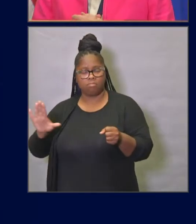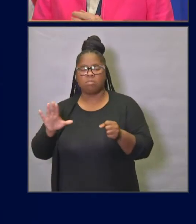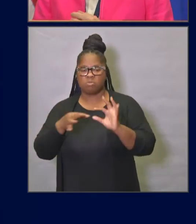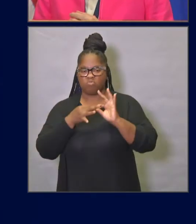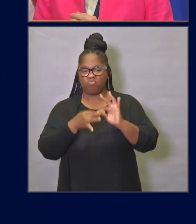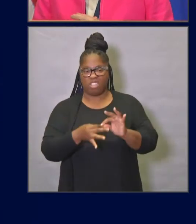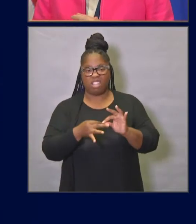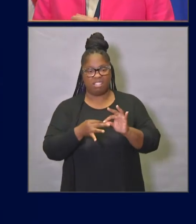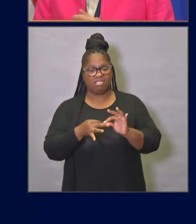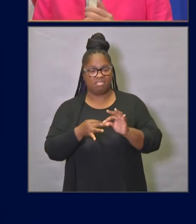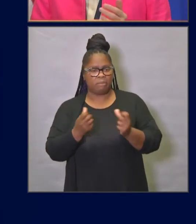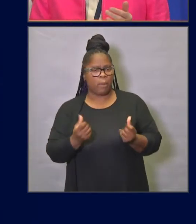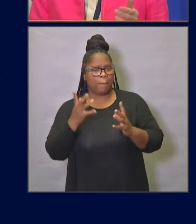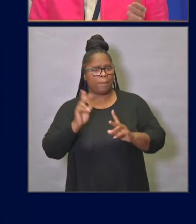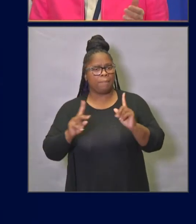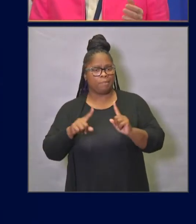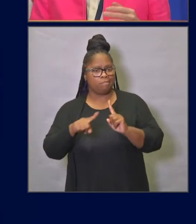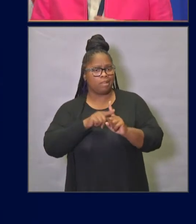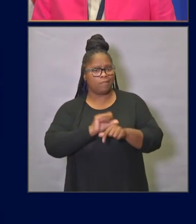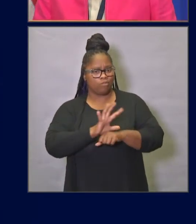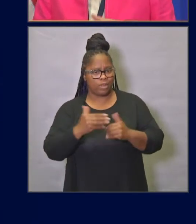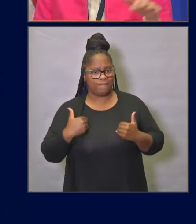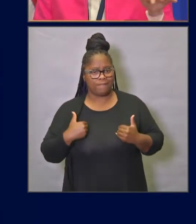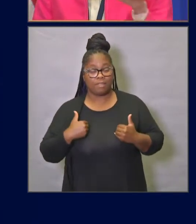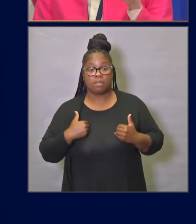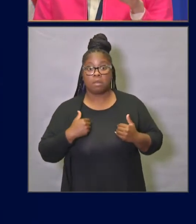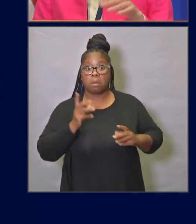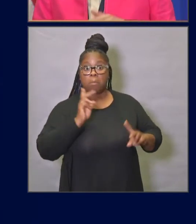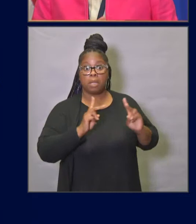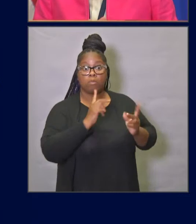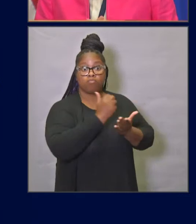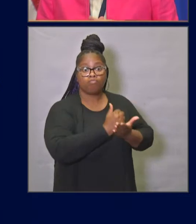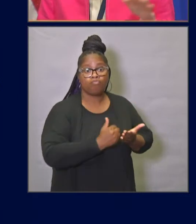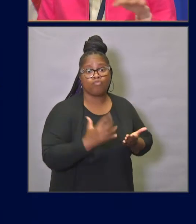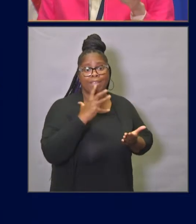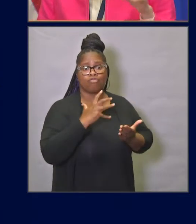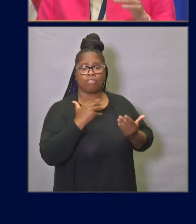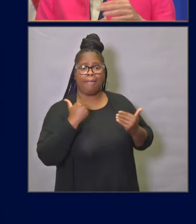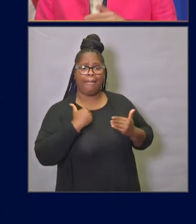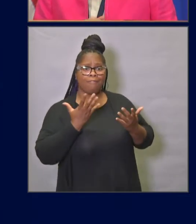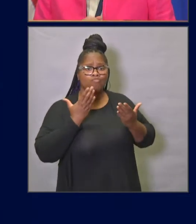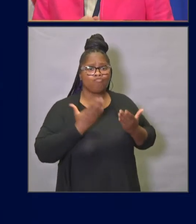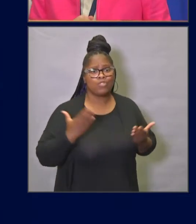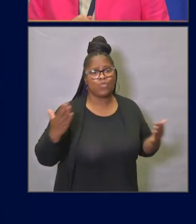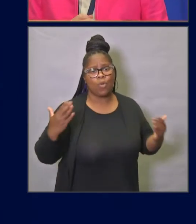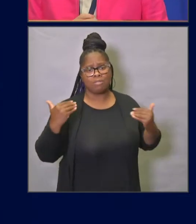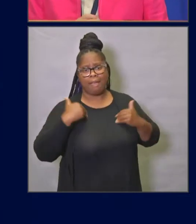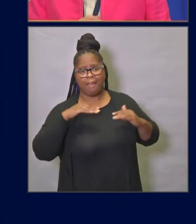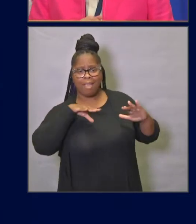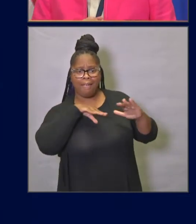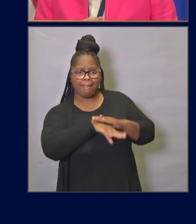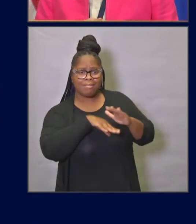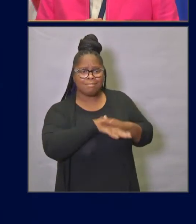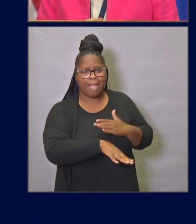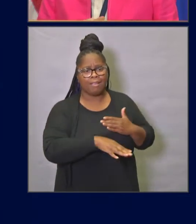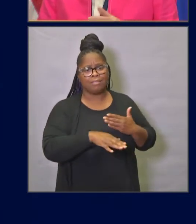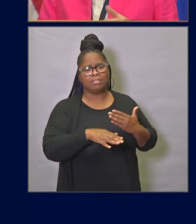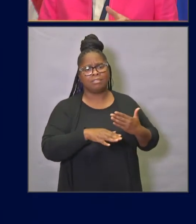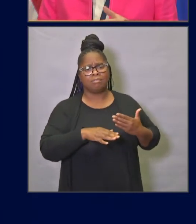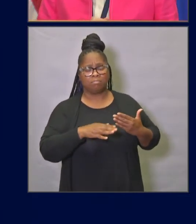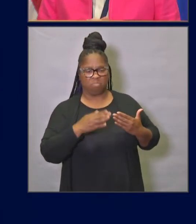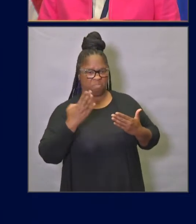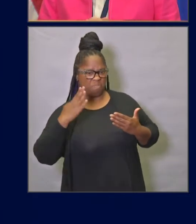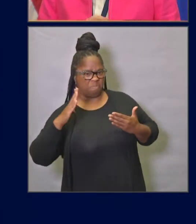100,000 people in areas with the most resources, those are the lines at the bottom, the blue line, the green line, are far lower